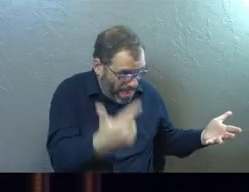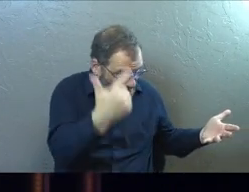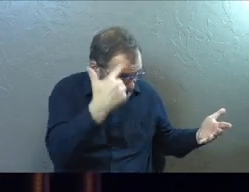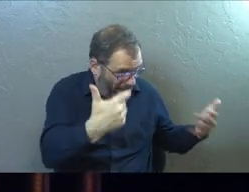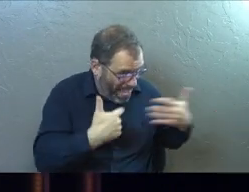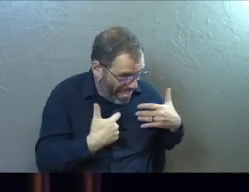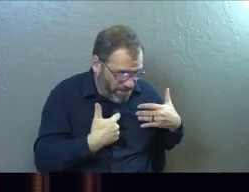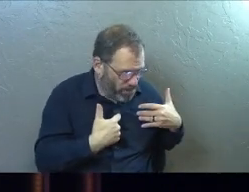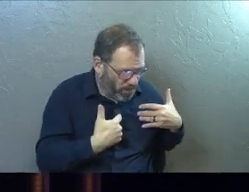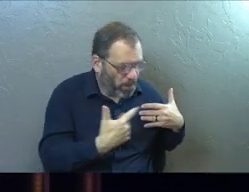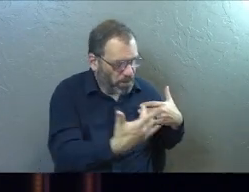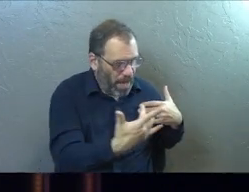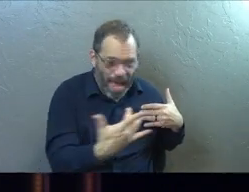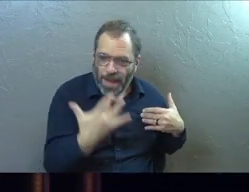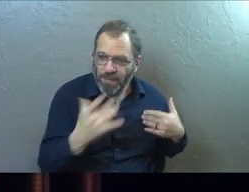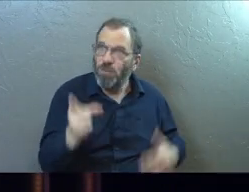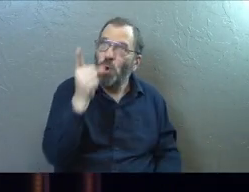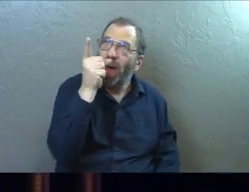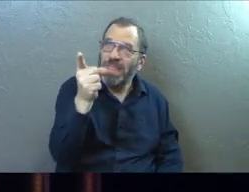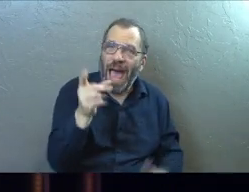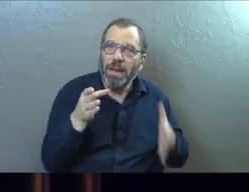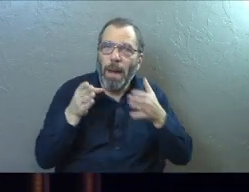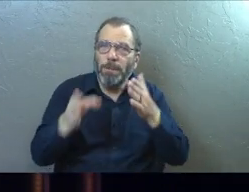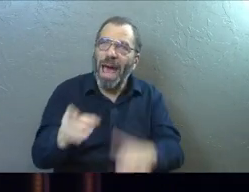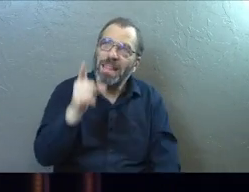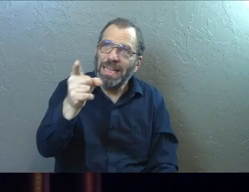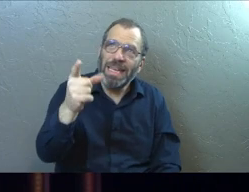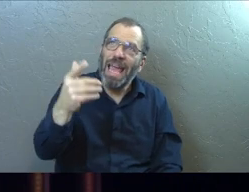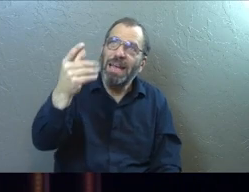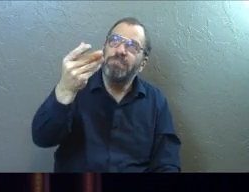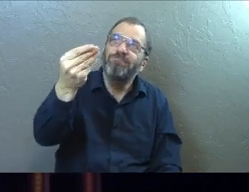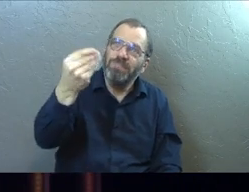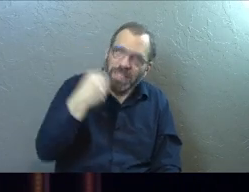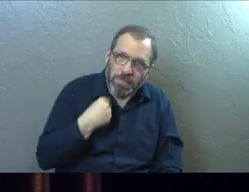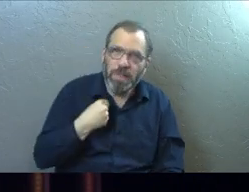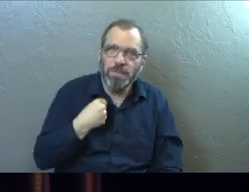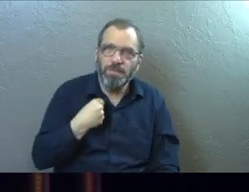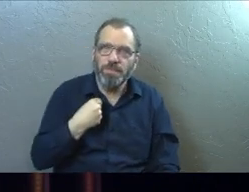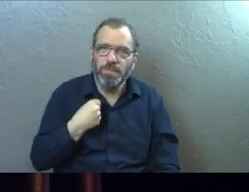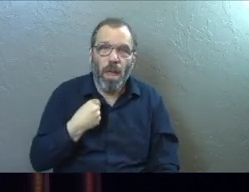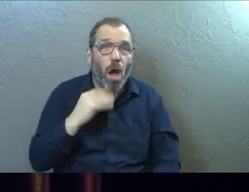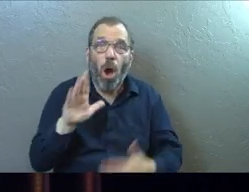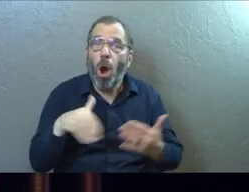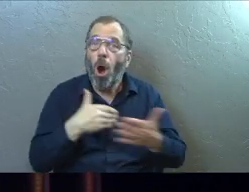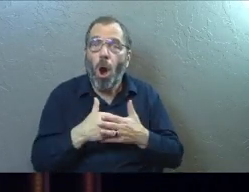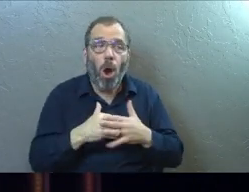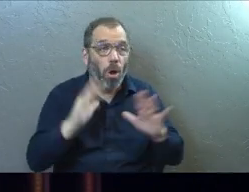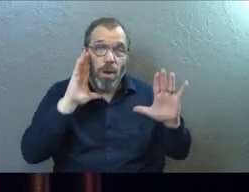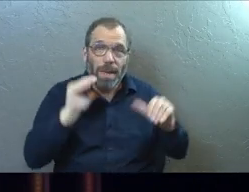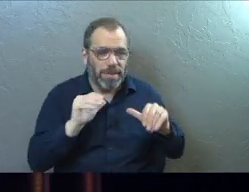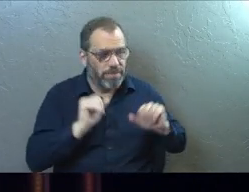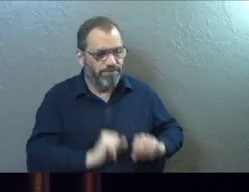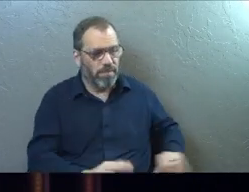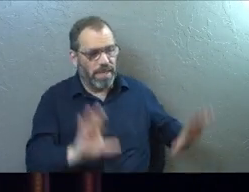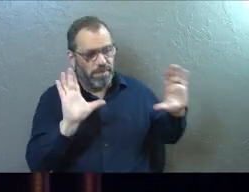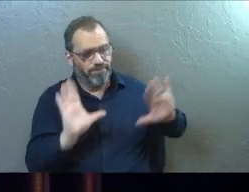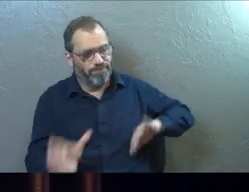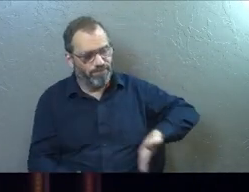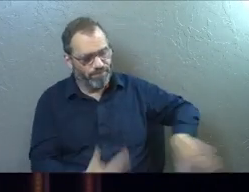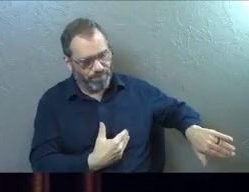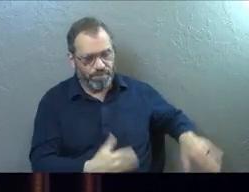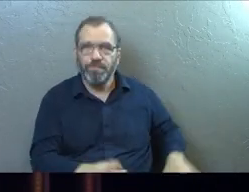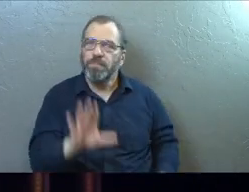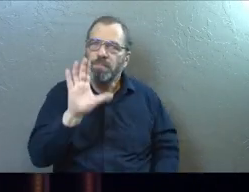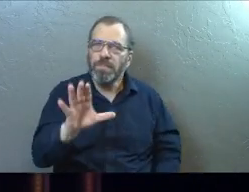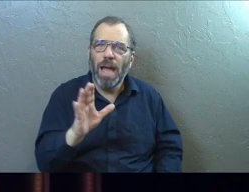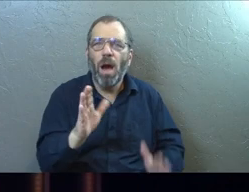I'd rather be on this path because that's what God has for me. She lays down her expectations. And so